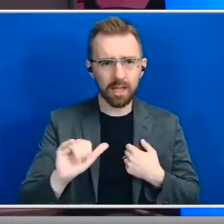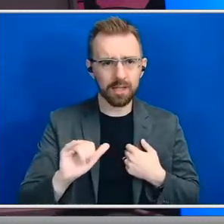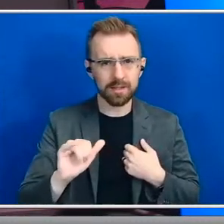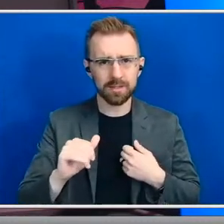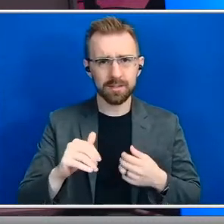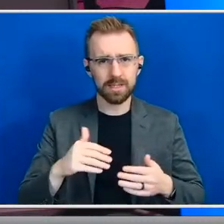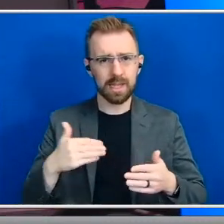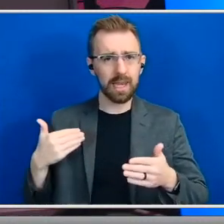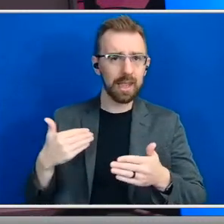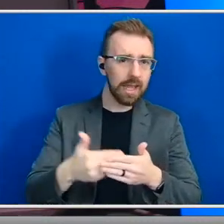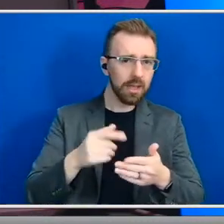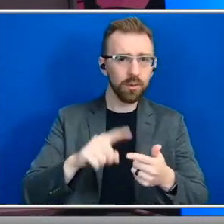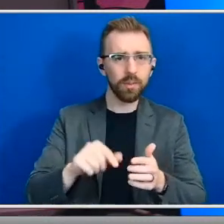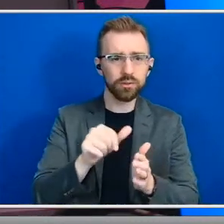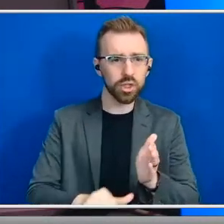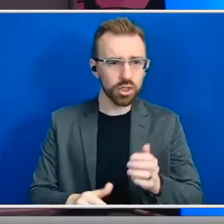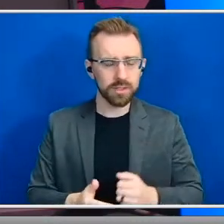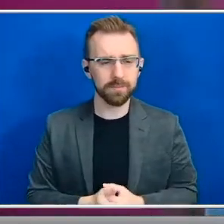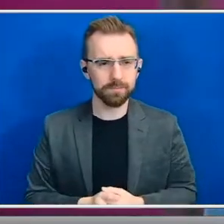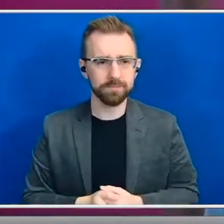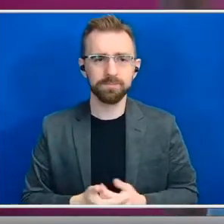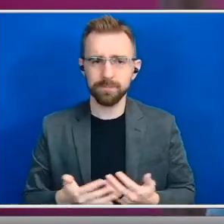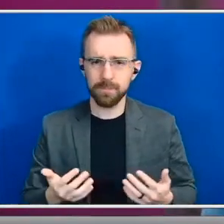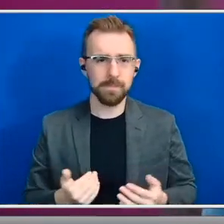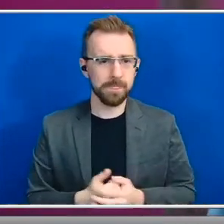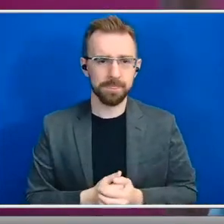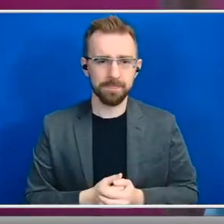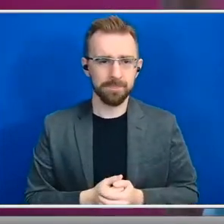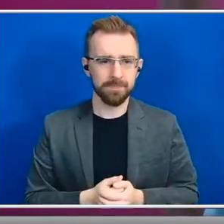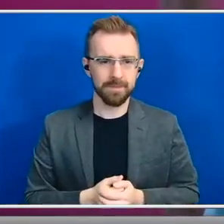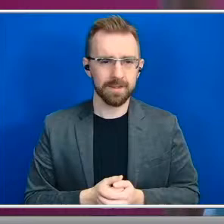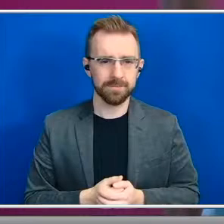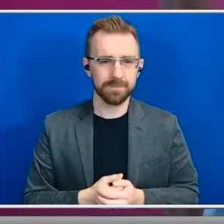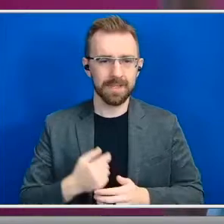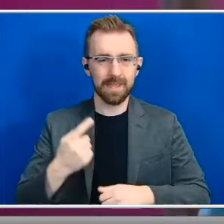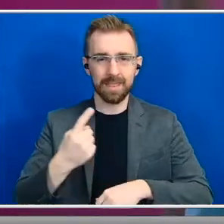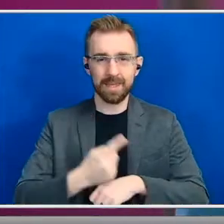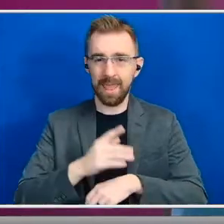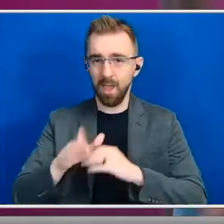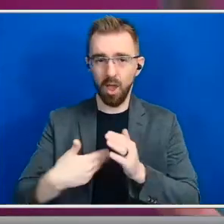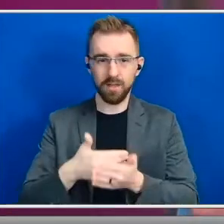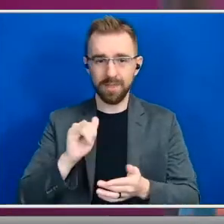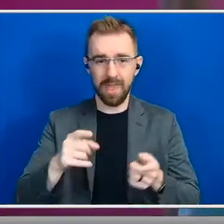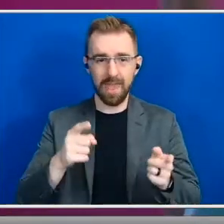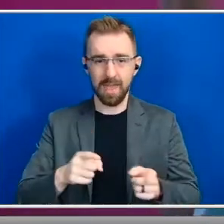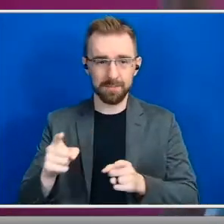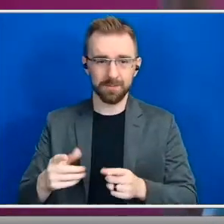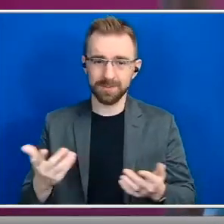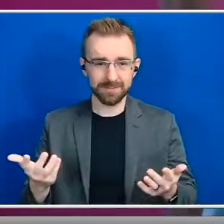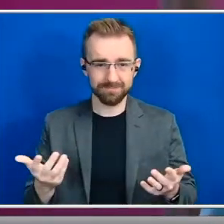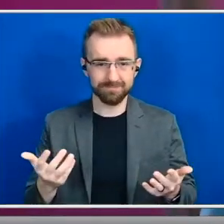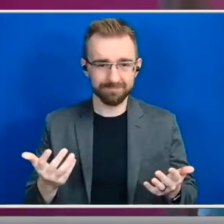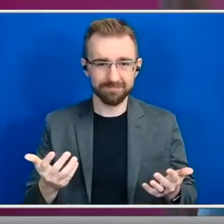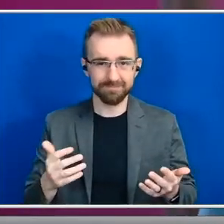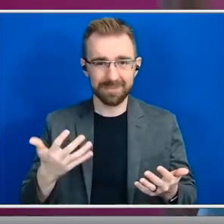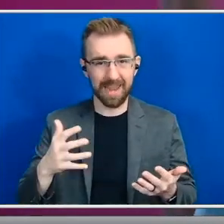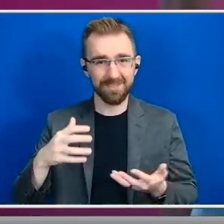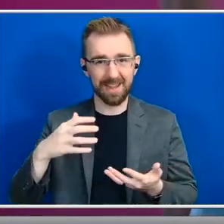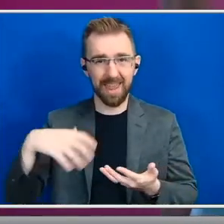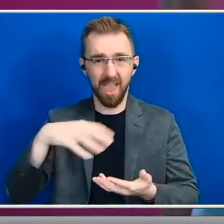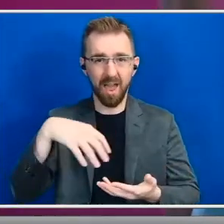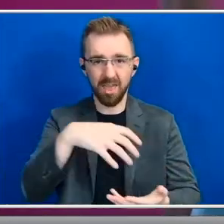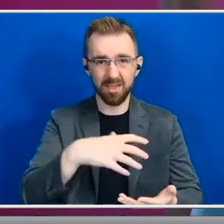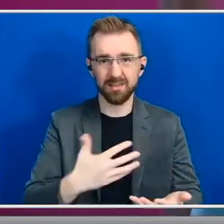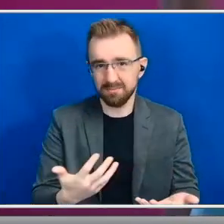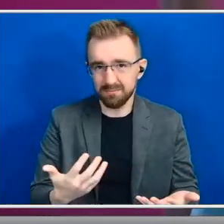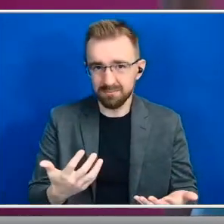surgery? Well, the day this all happened was rather chaotic, getting gurneyed out